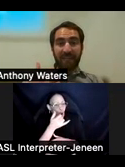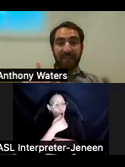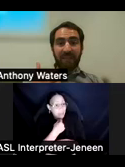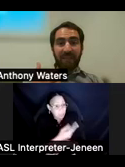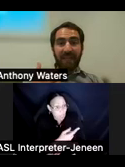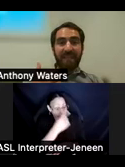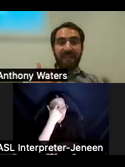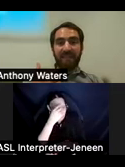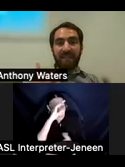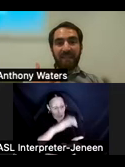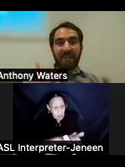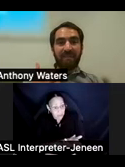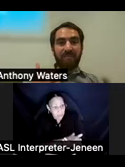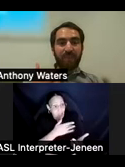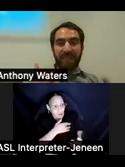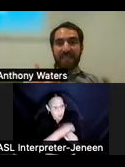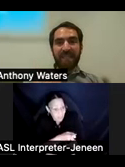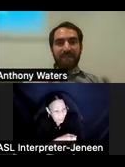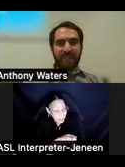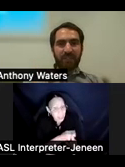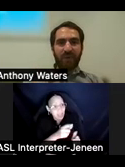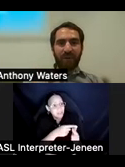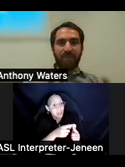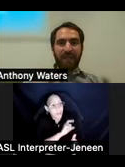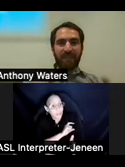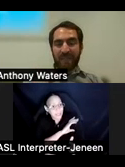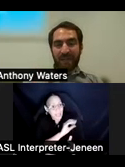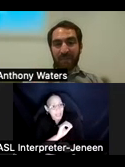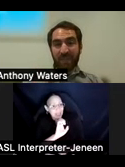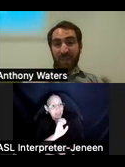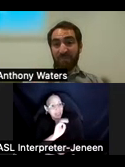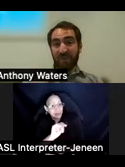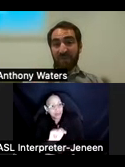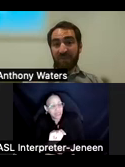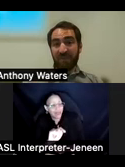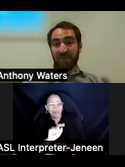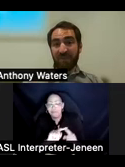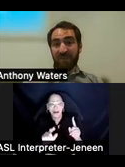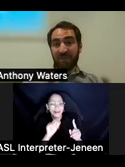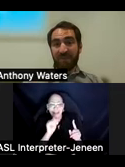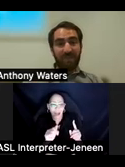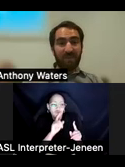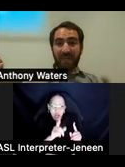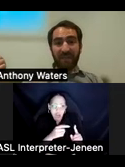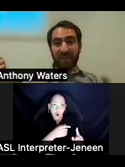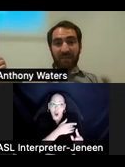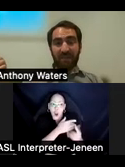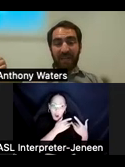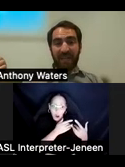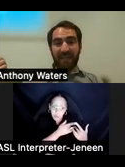attack, and then the police and EMT show up and it turns out it was just heartburn, they're not